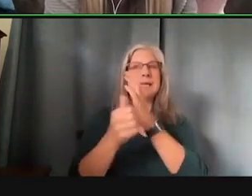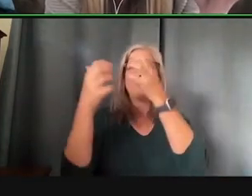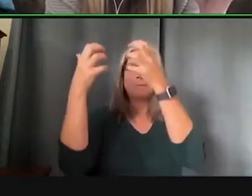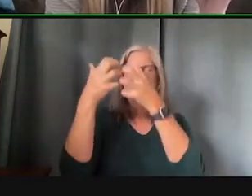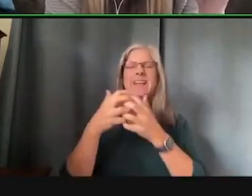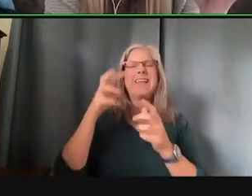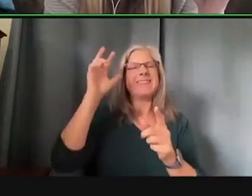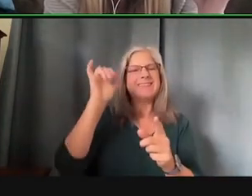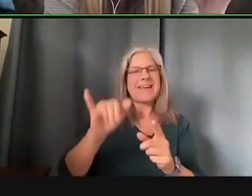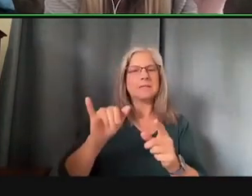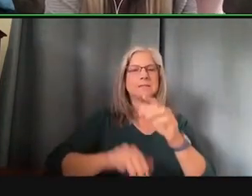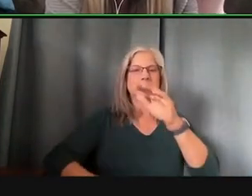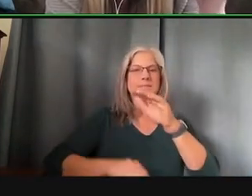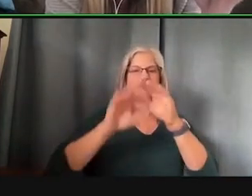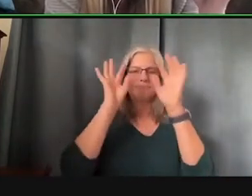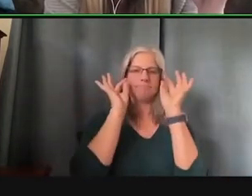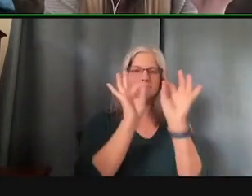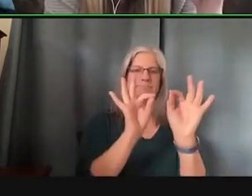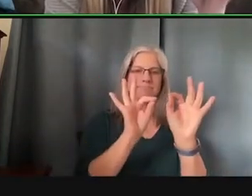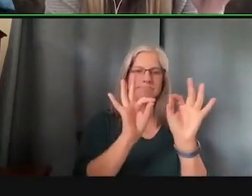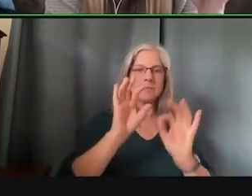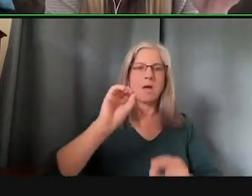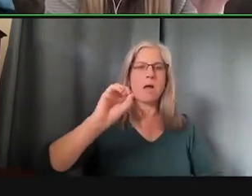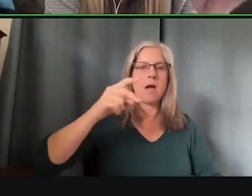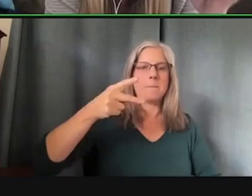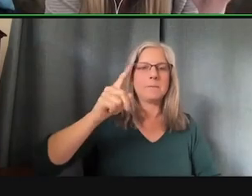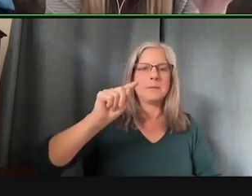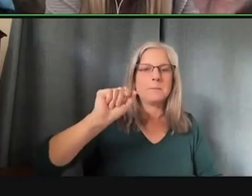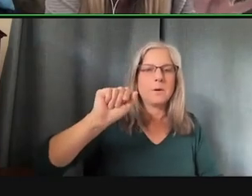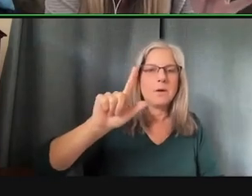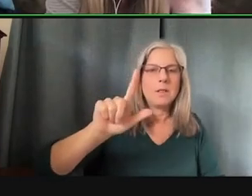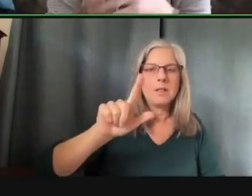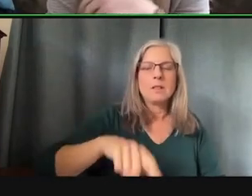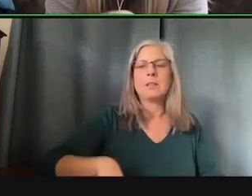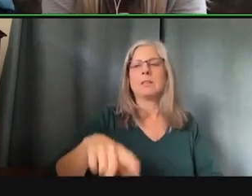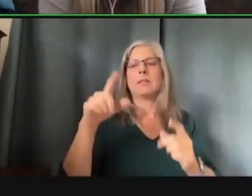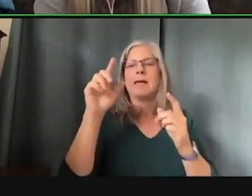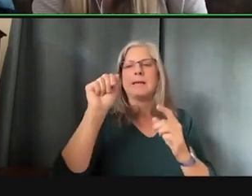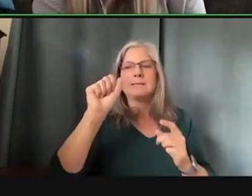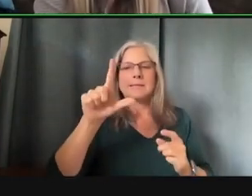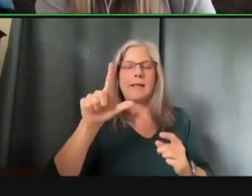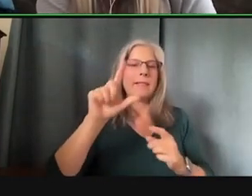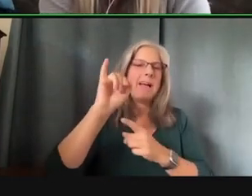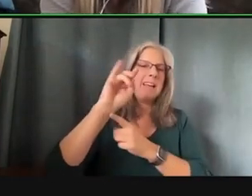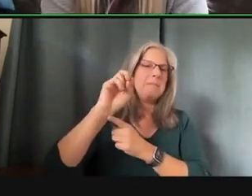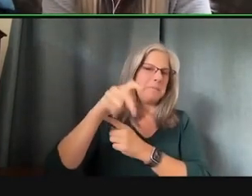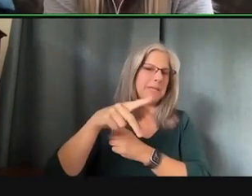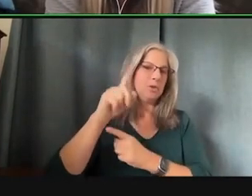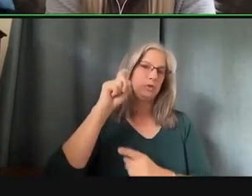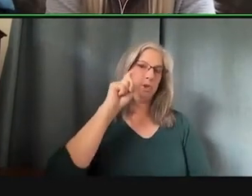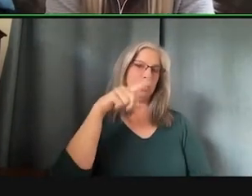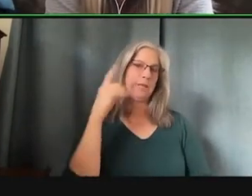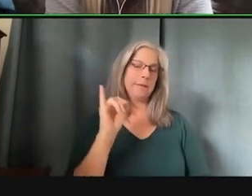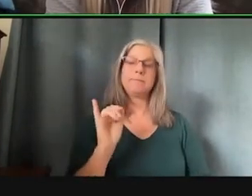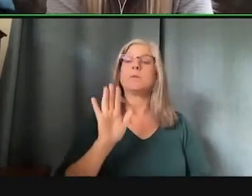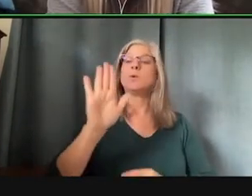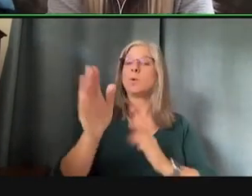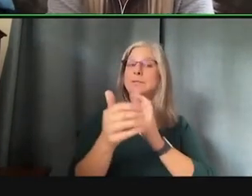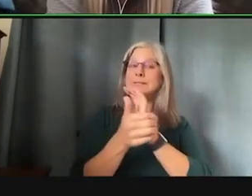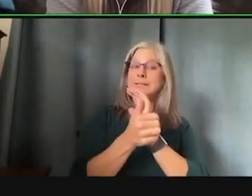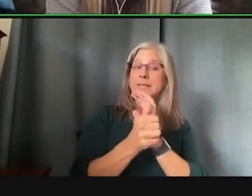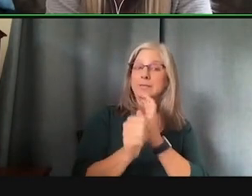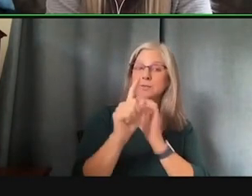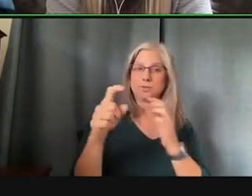what an optimal ASL or any sort of IEP goal should look like. Your skill should match